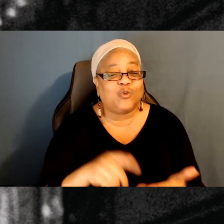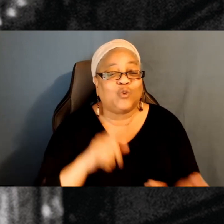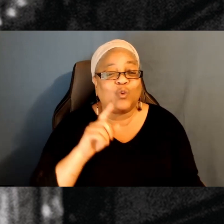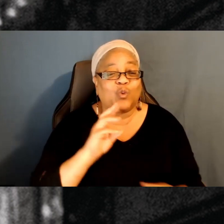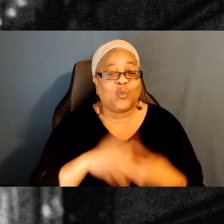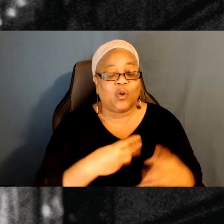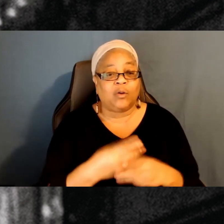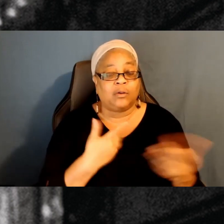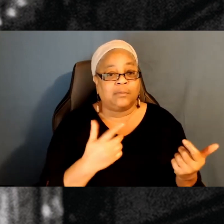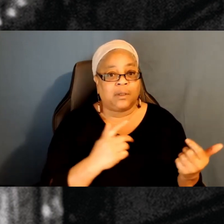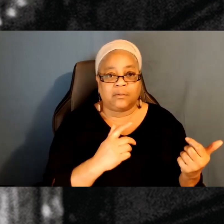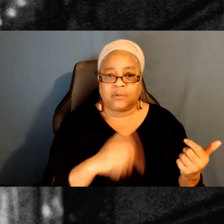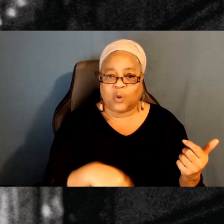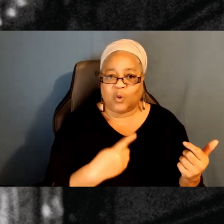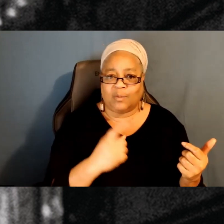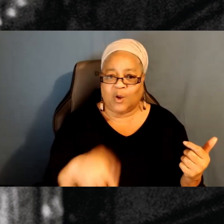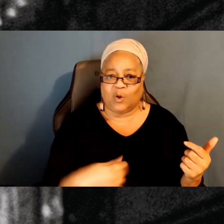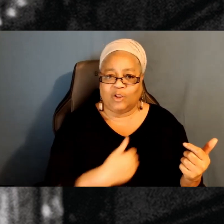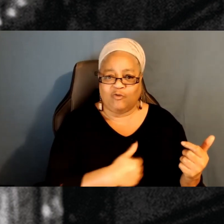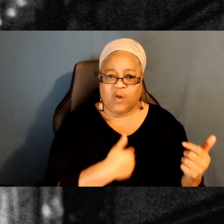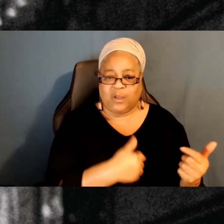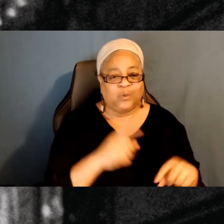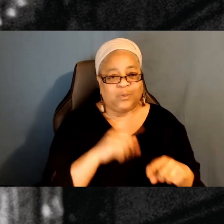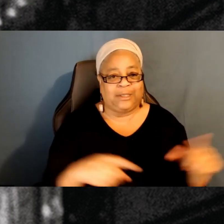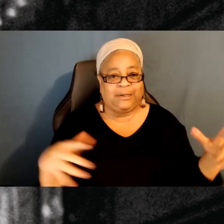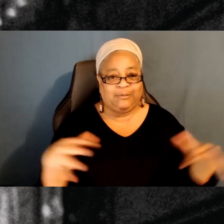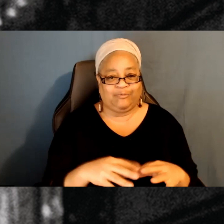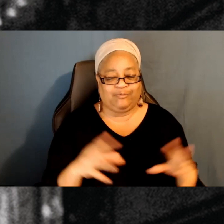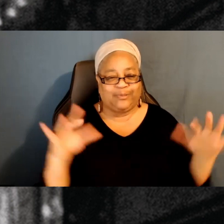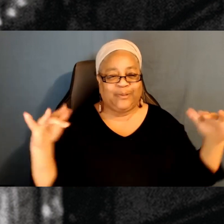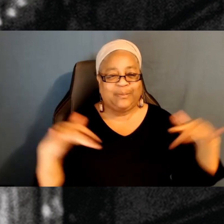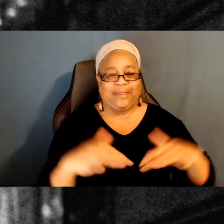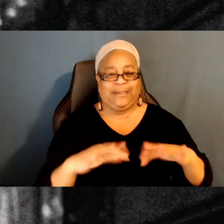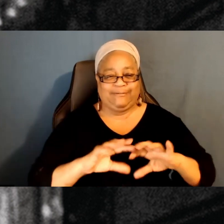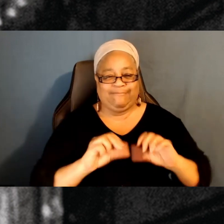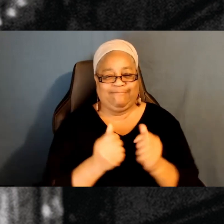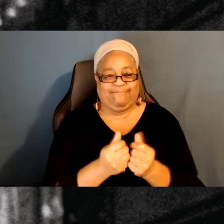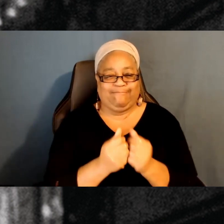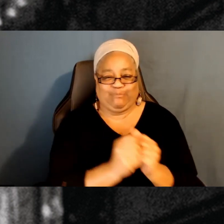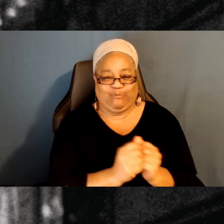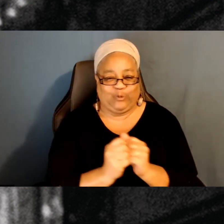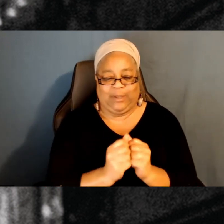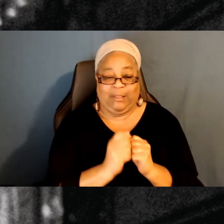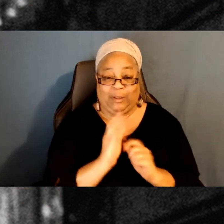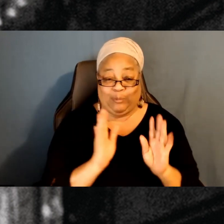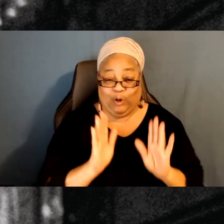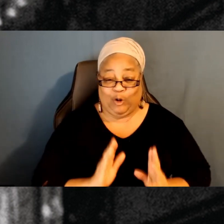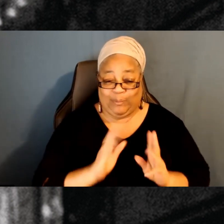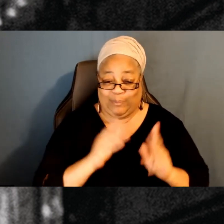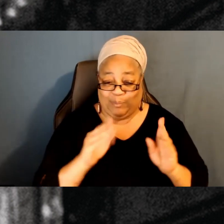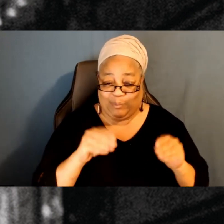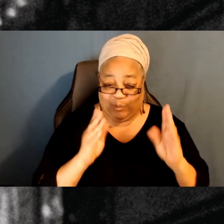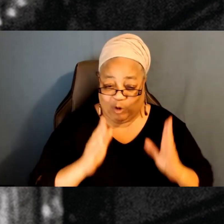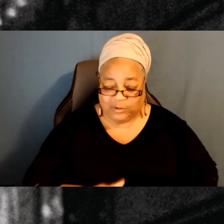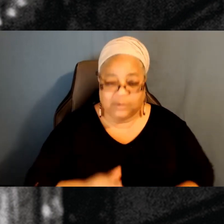My only regret is that we cannot be together in person. That would be such a delight, and it would be more than a delight, it would be sublime, because